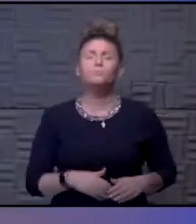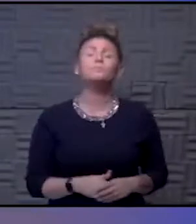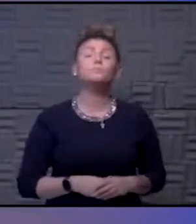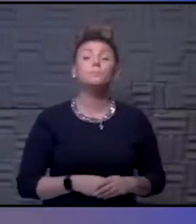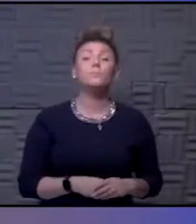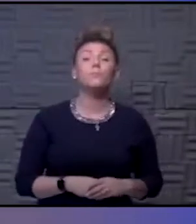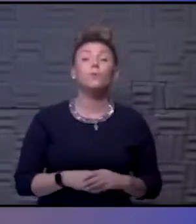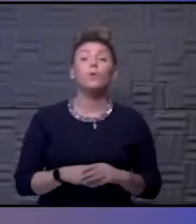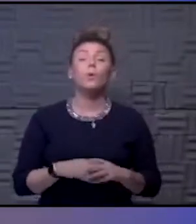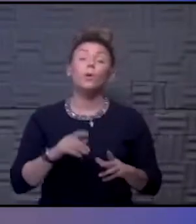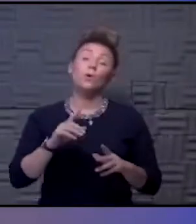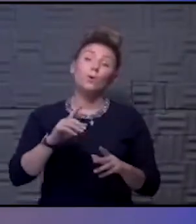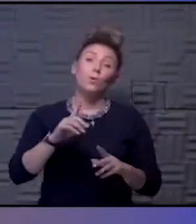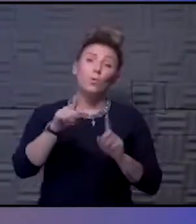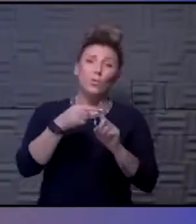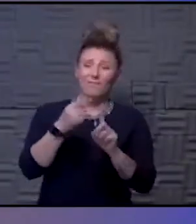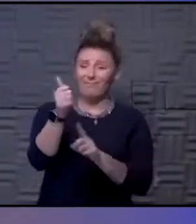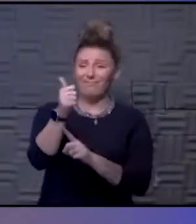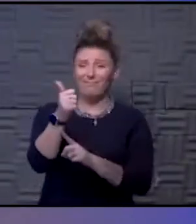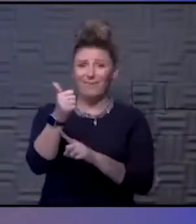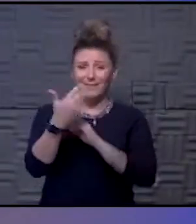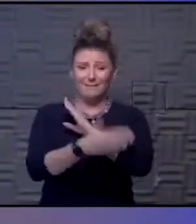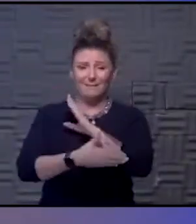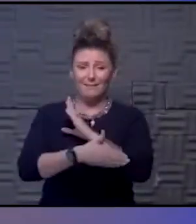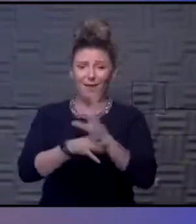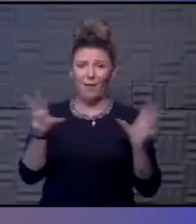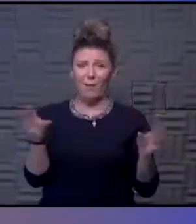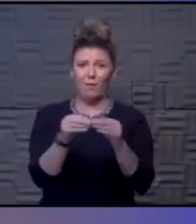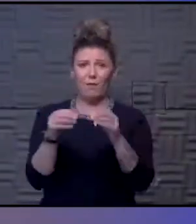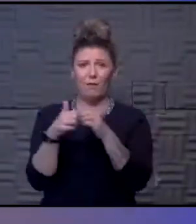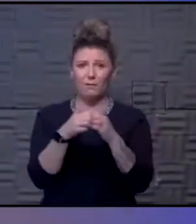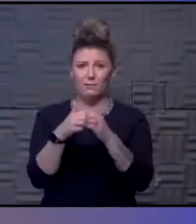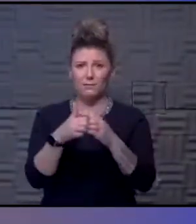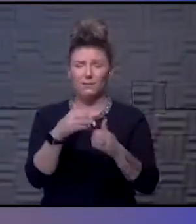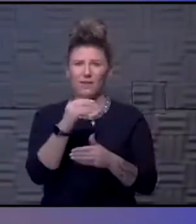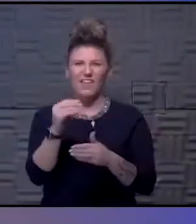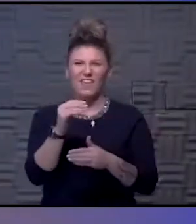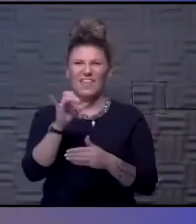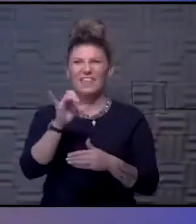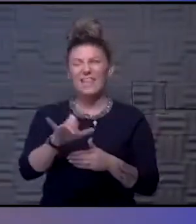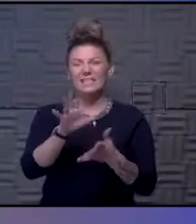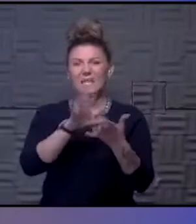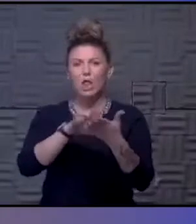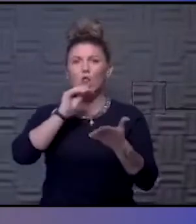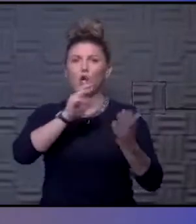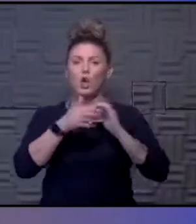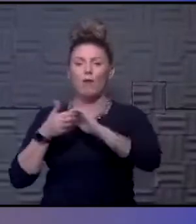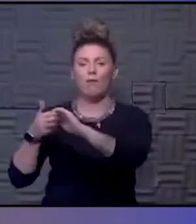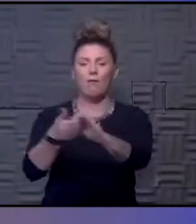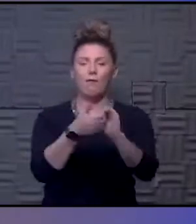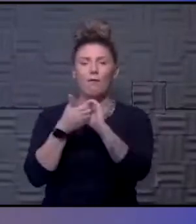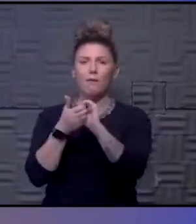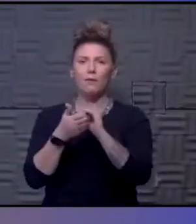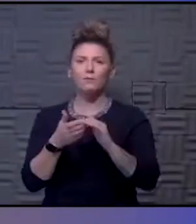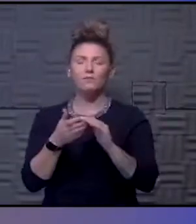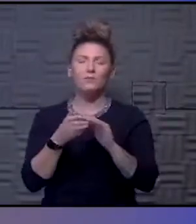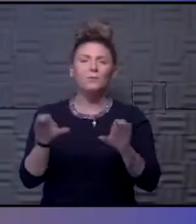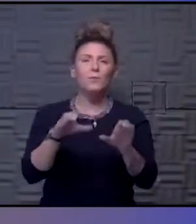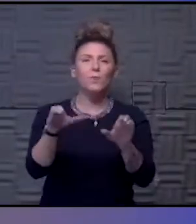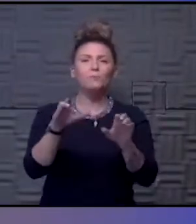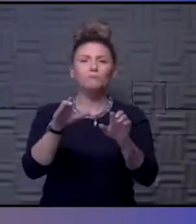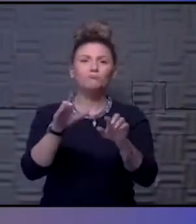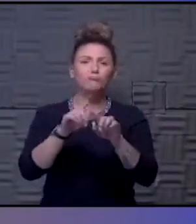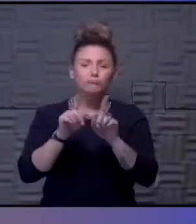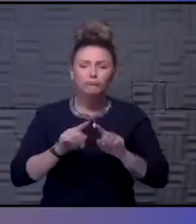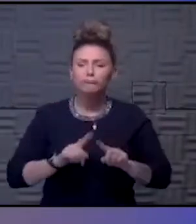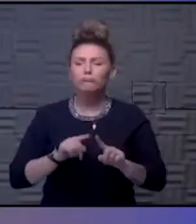off, I think when we put these 10 counties together, we've put them together within the context of a learning collaborative. And so we're doing different things in each of these